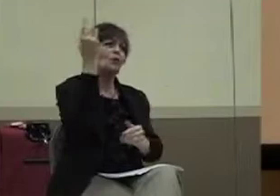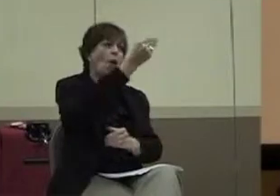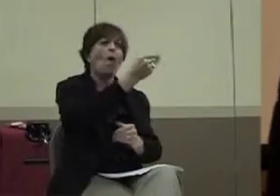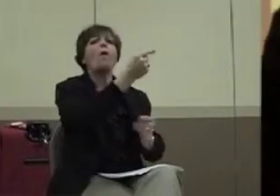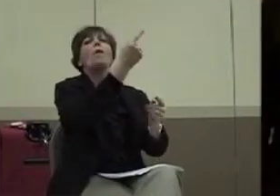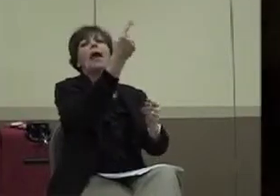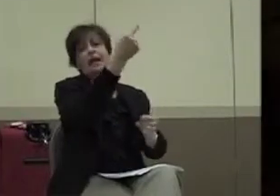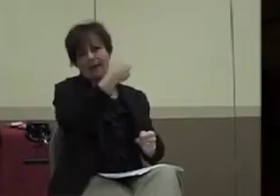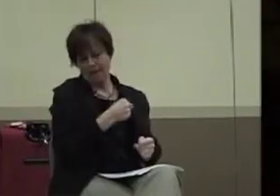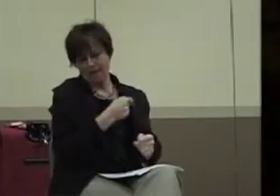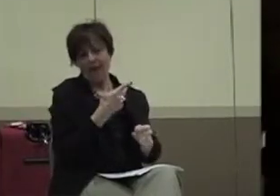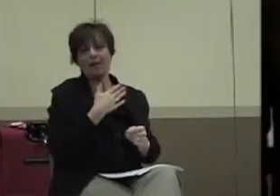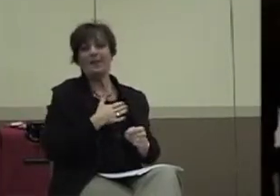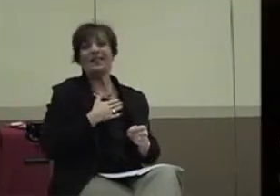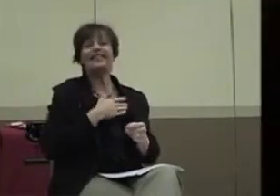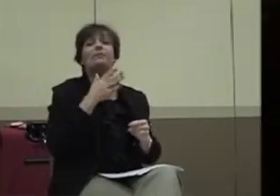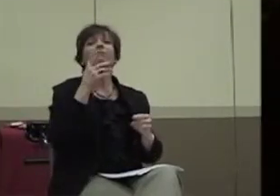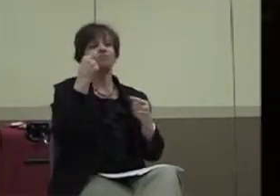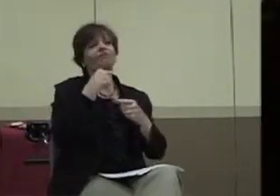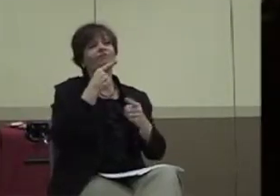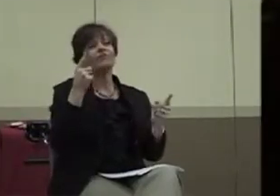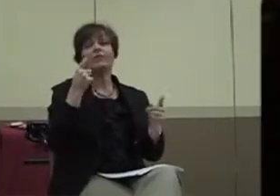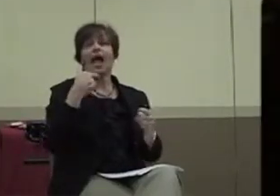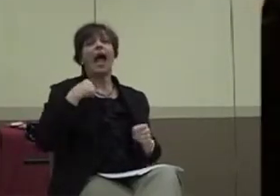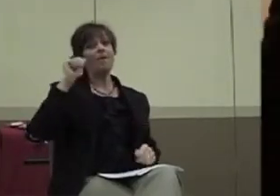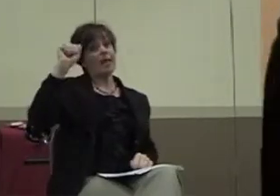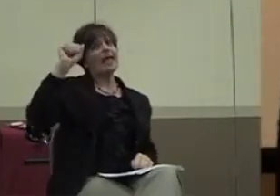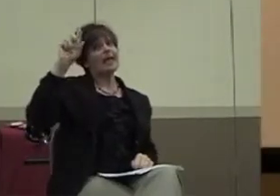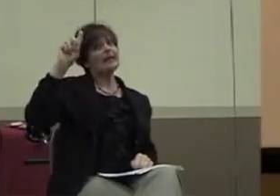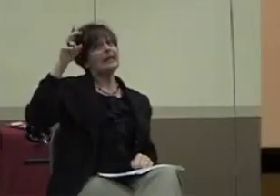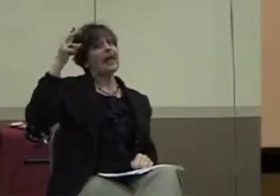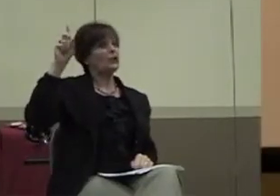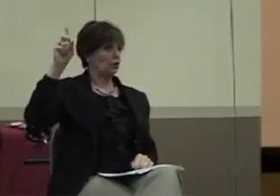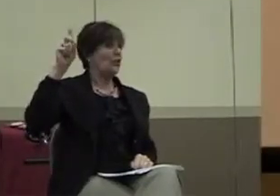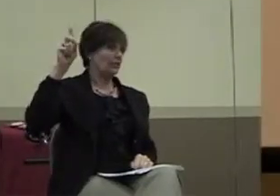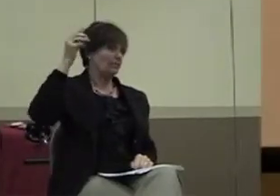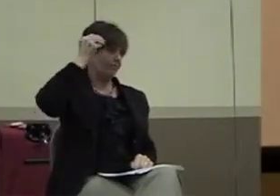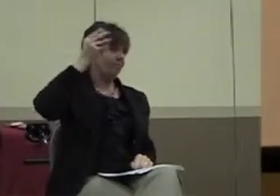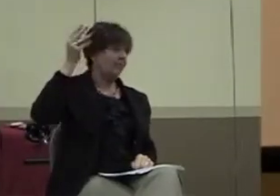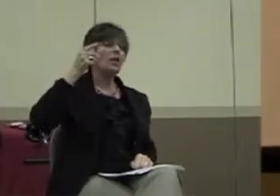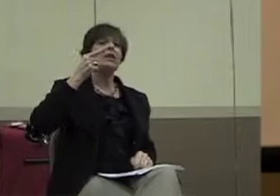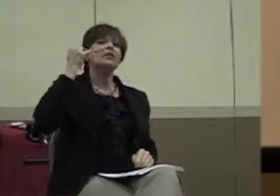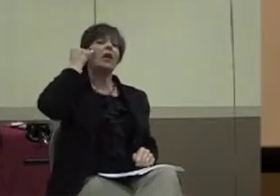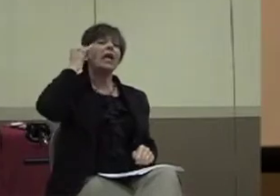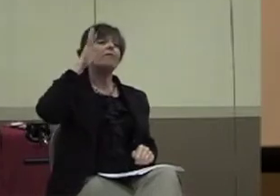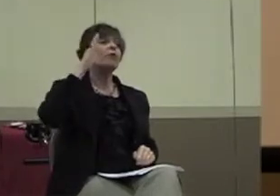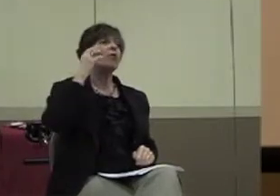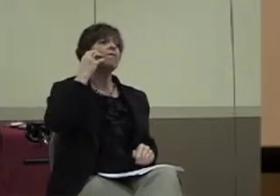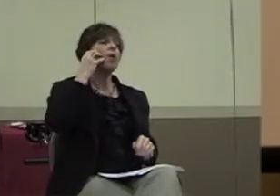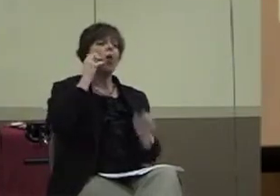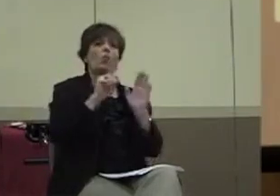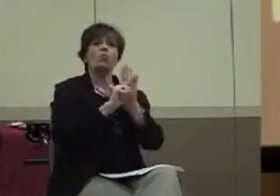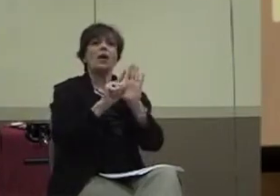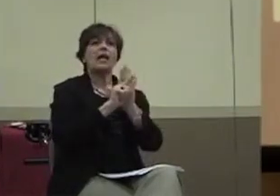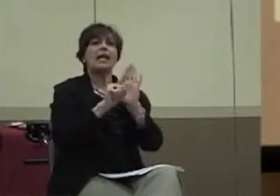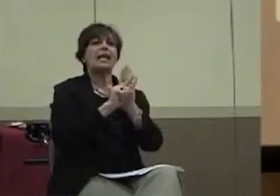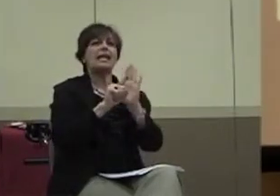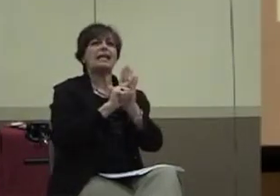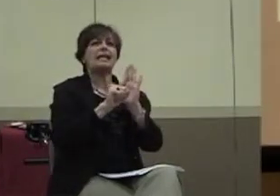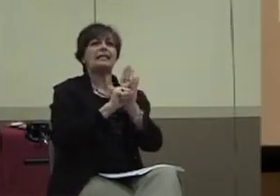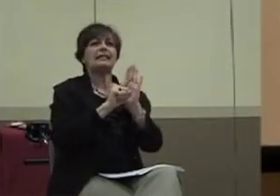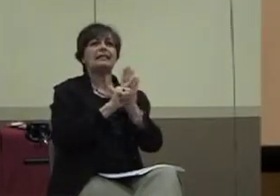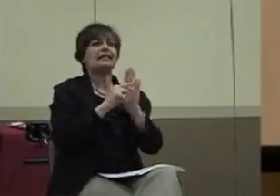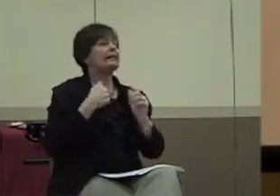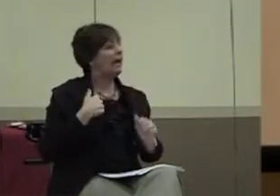back, please. I will tell you I'm ADHD. So if you have your phone on and it rings, I will not be able to